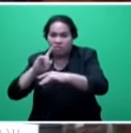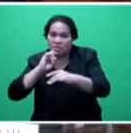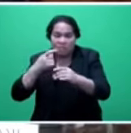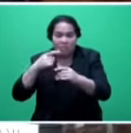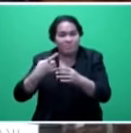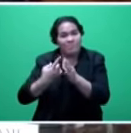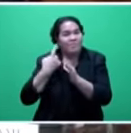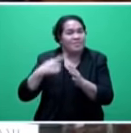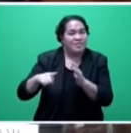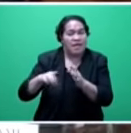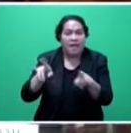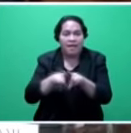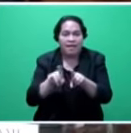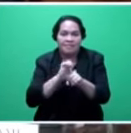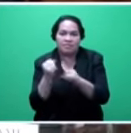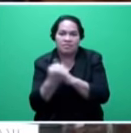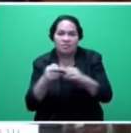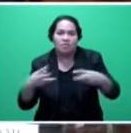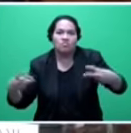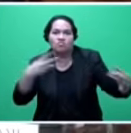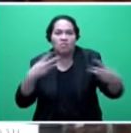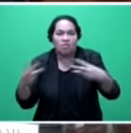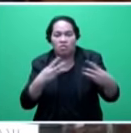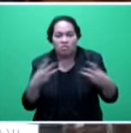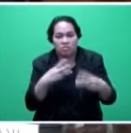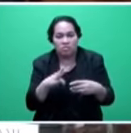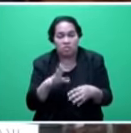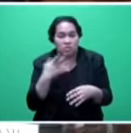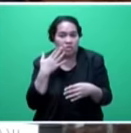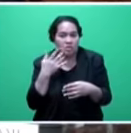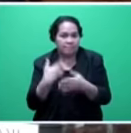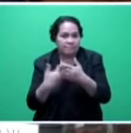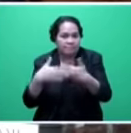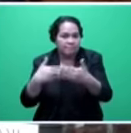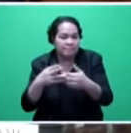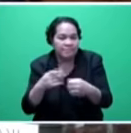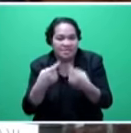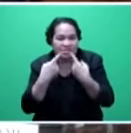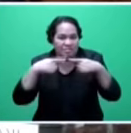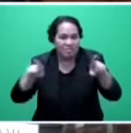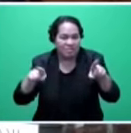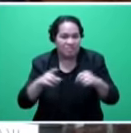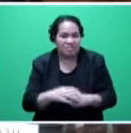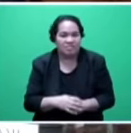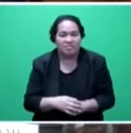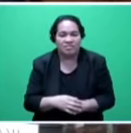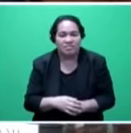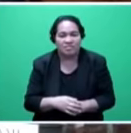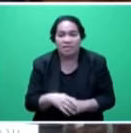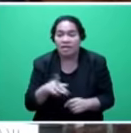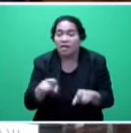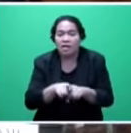like a situation of war, which would lead to such an announcement through a budget statement. In PNG's experience